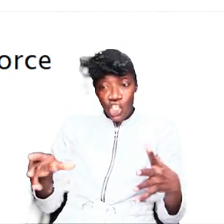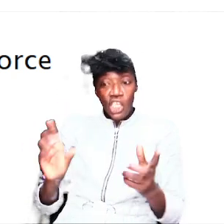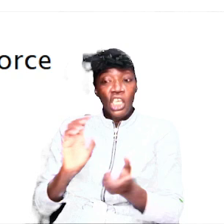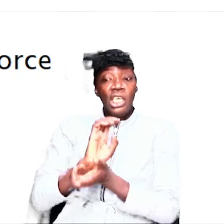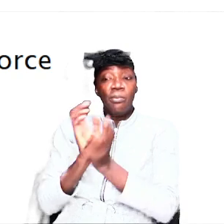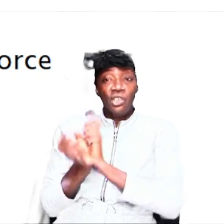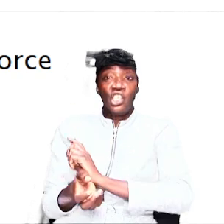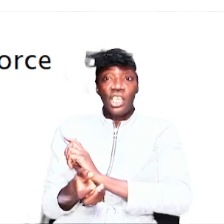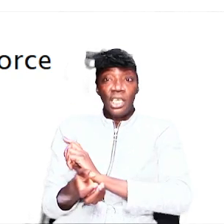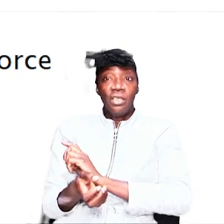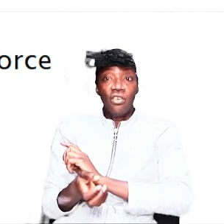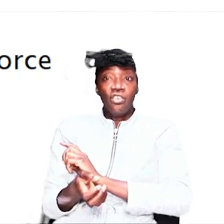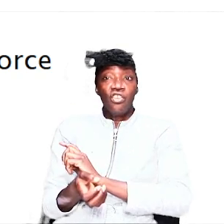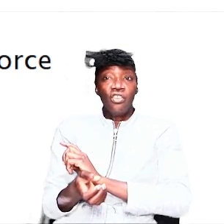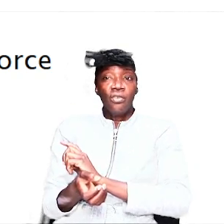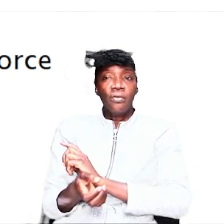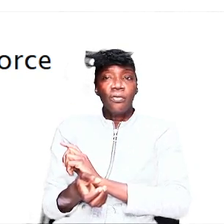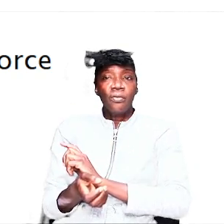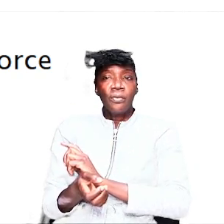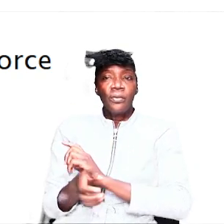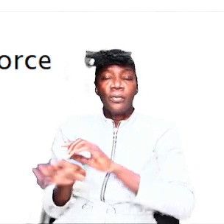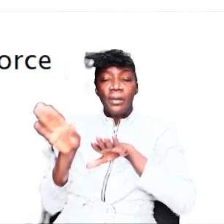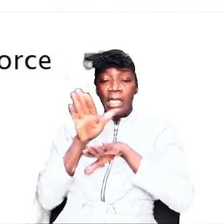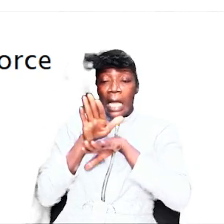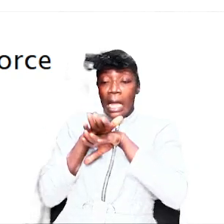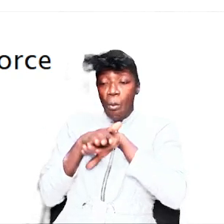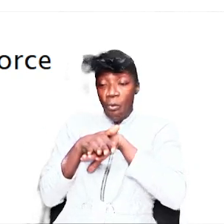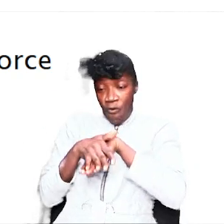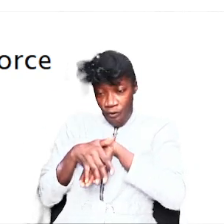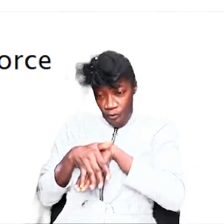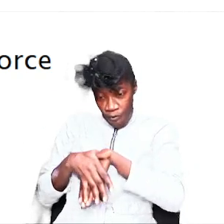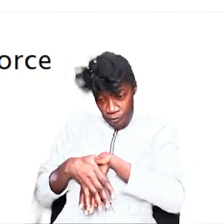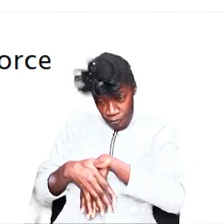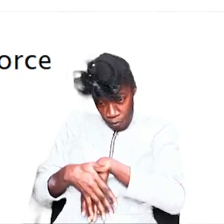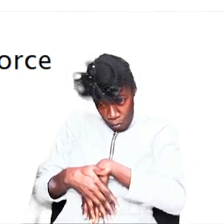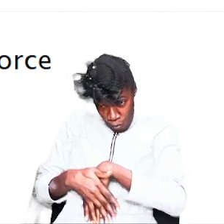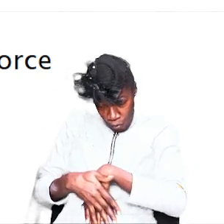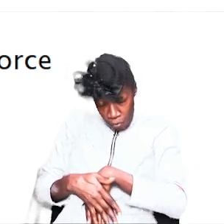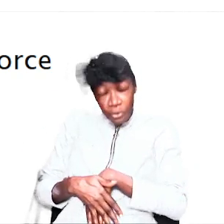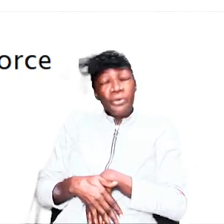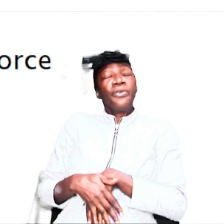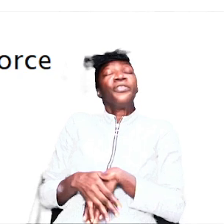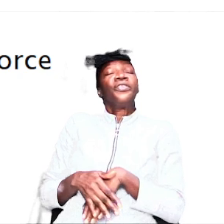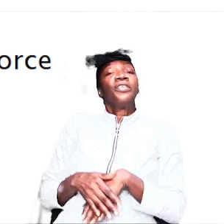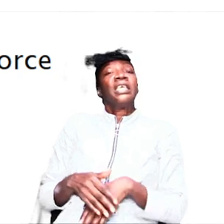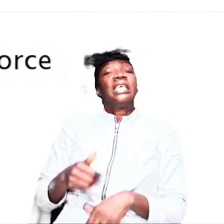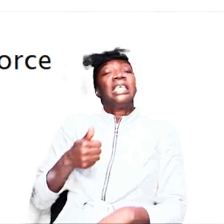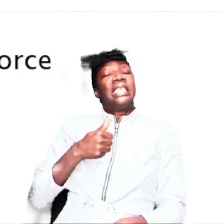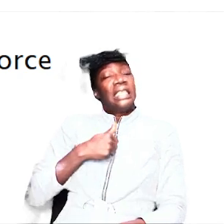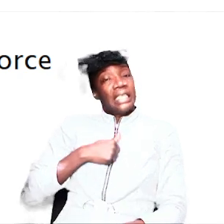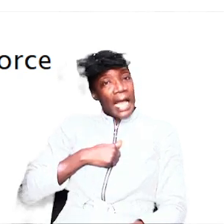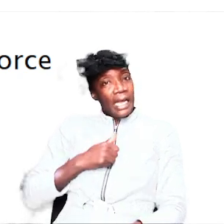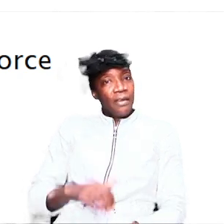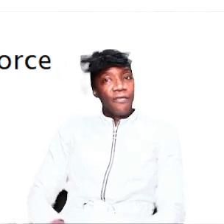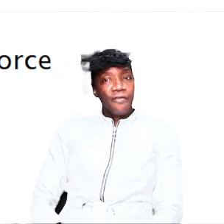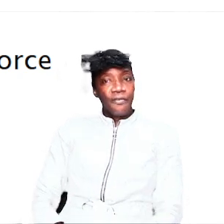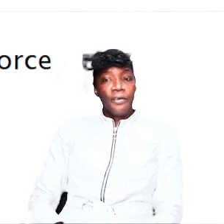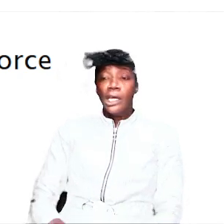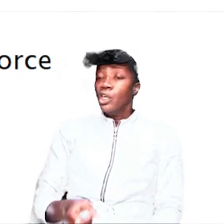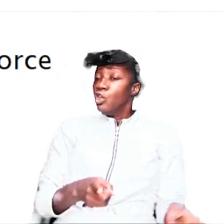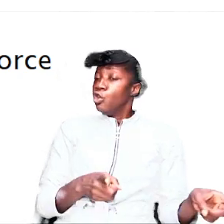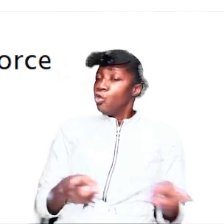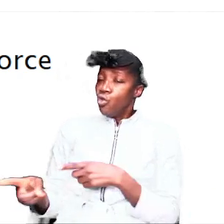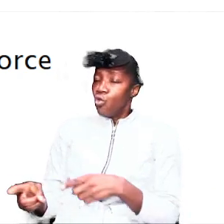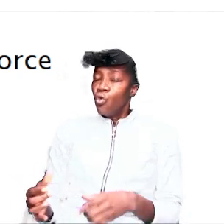point where he forced himself, oh glory to God, to do